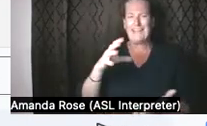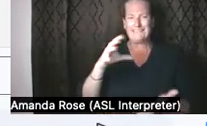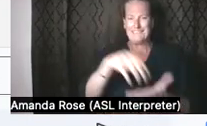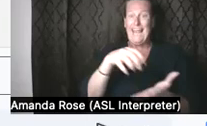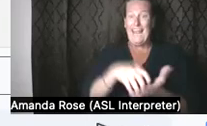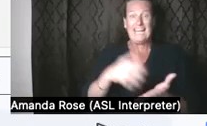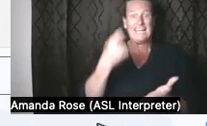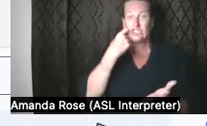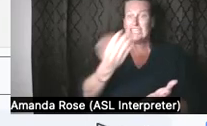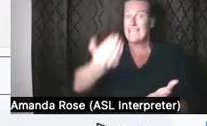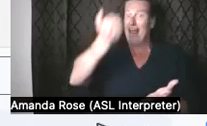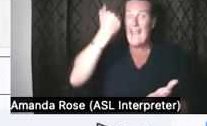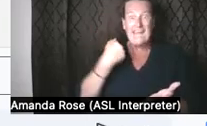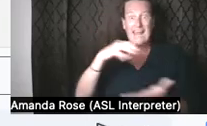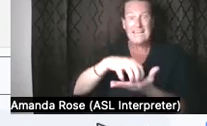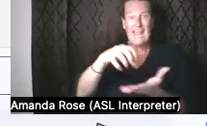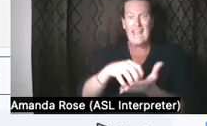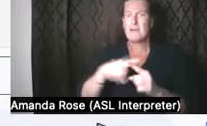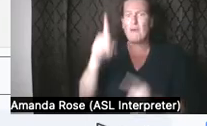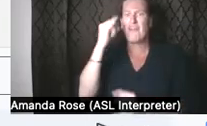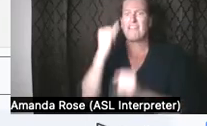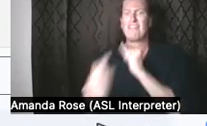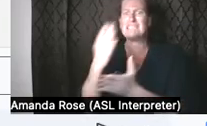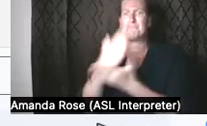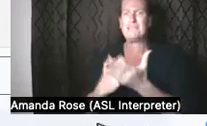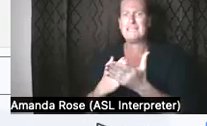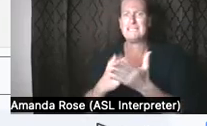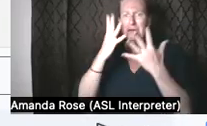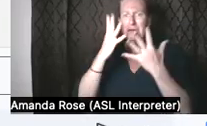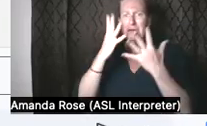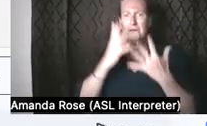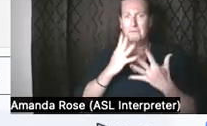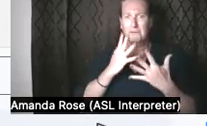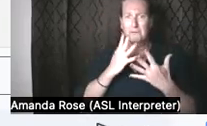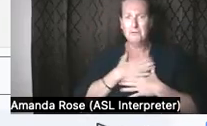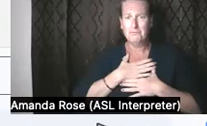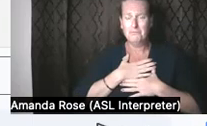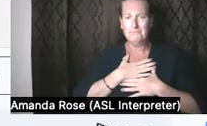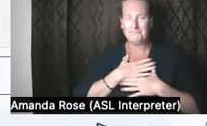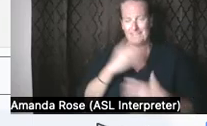cake, right? But they want that last little piece. Yeah. Then they're like sad. That's something I have.